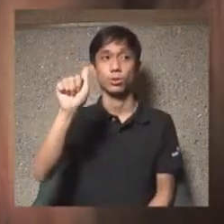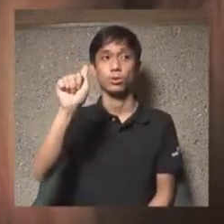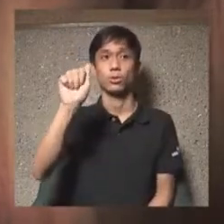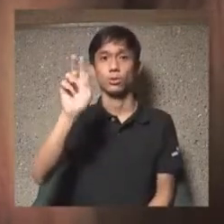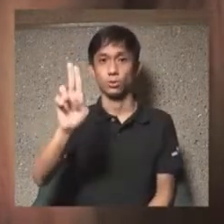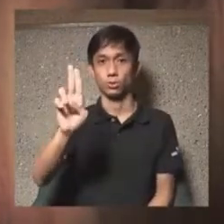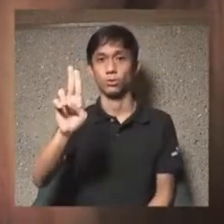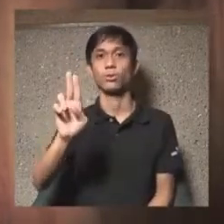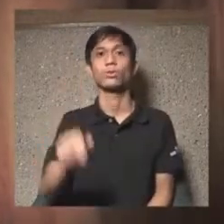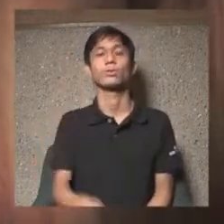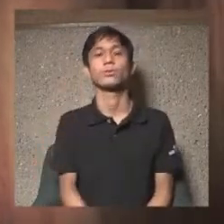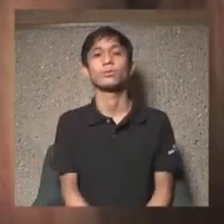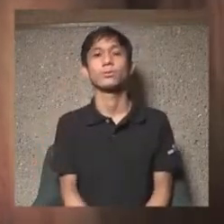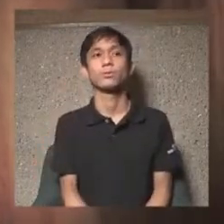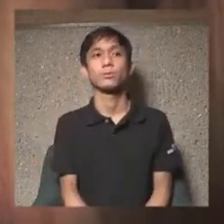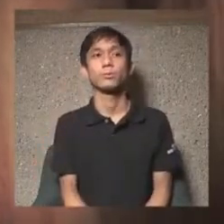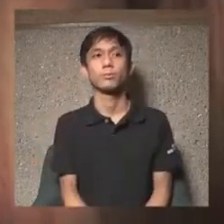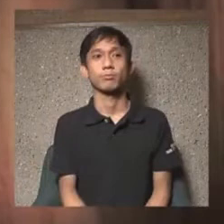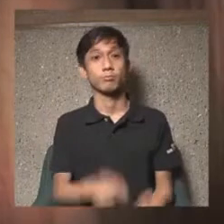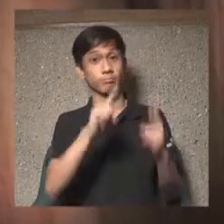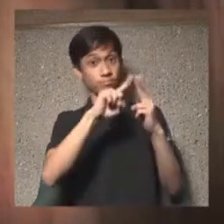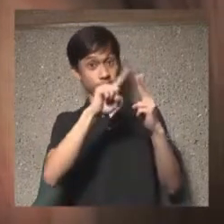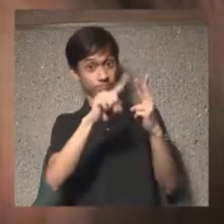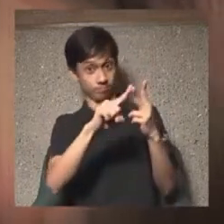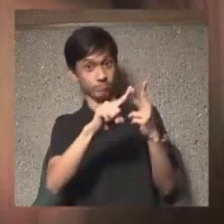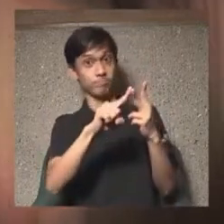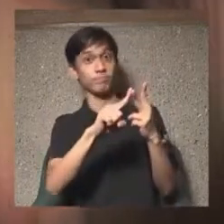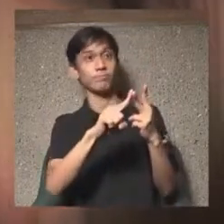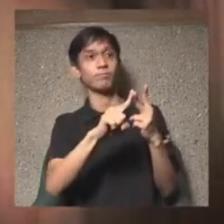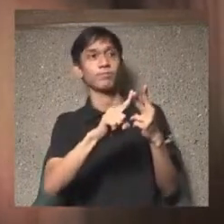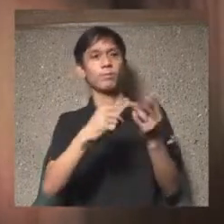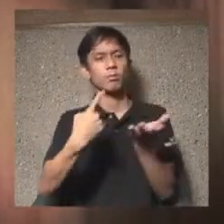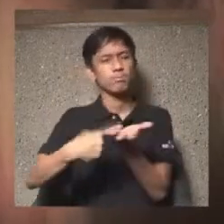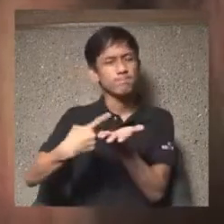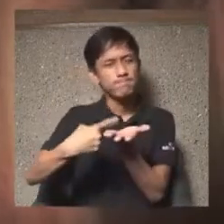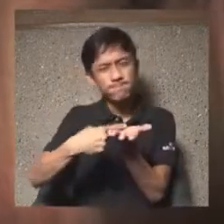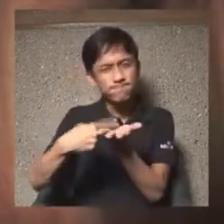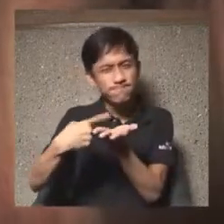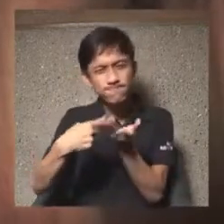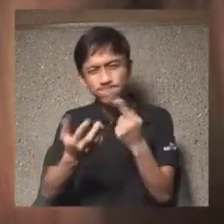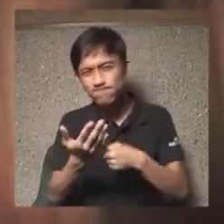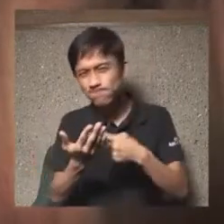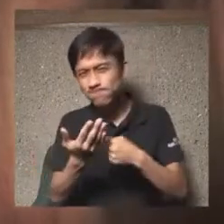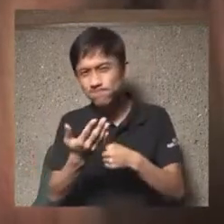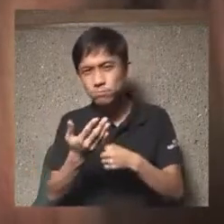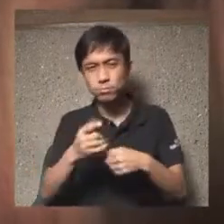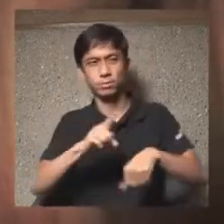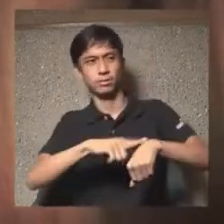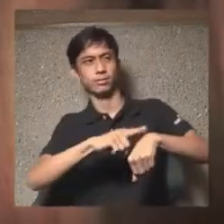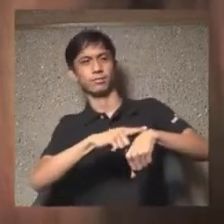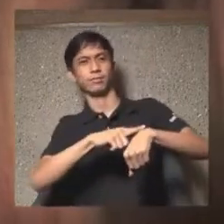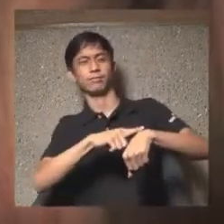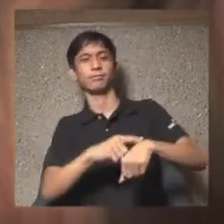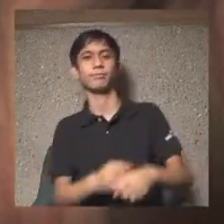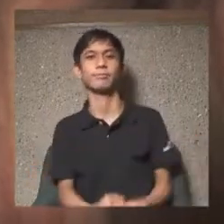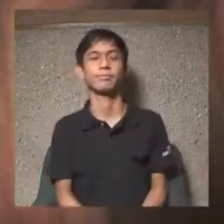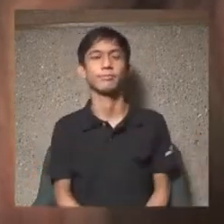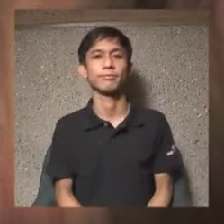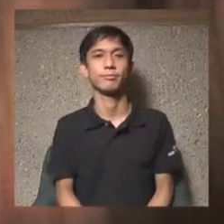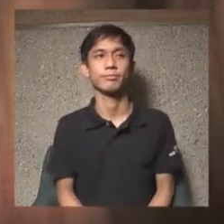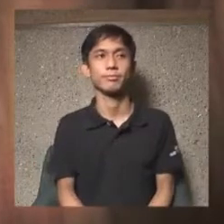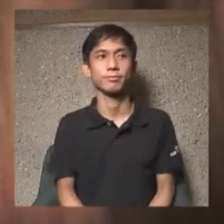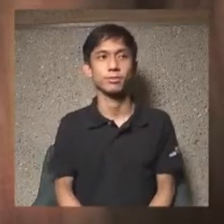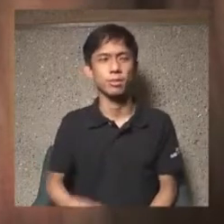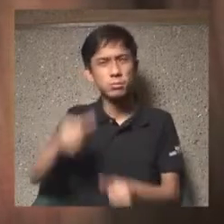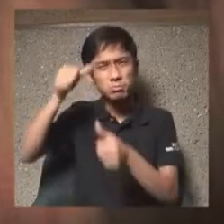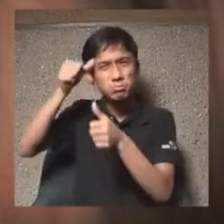know, let's go through it. Let's see the timeline of his wrestling career. You have to remember, all his life,